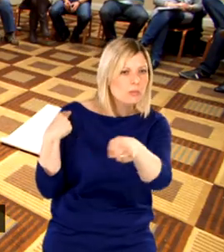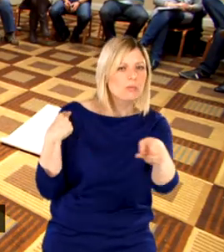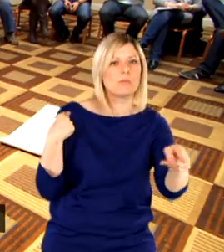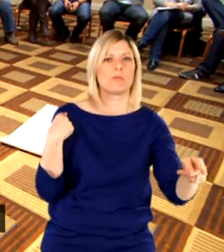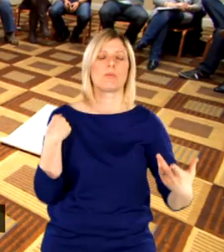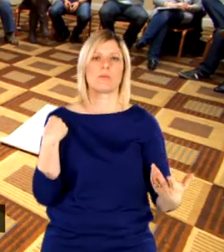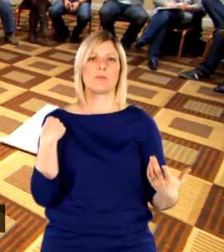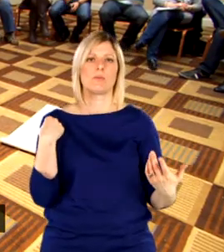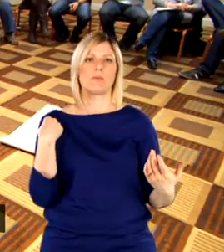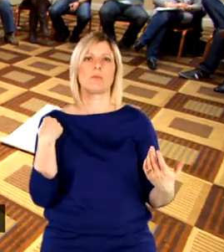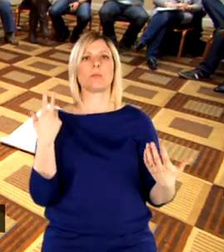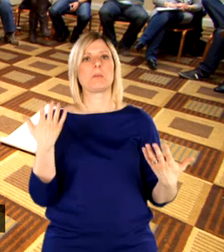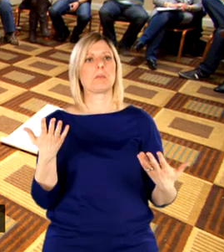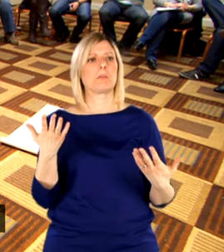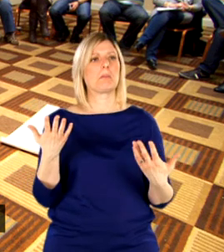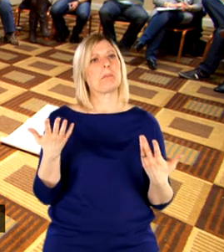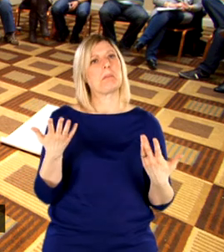to,